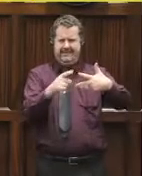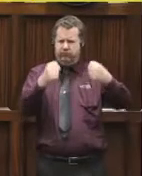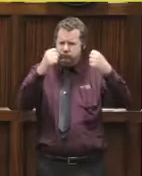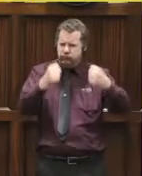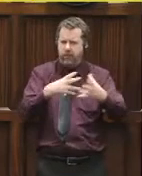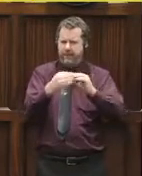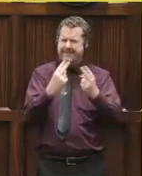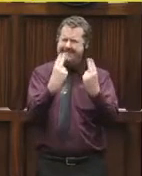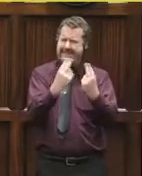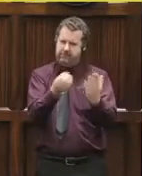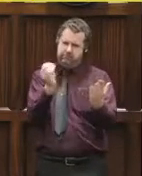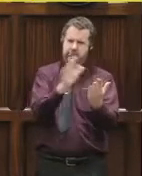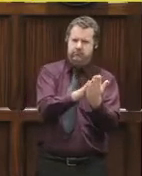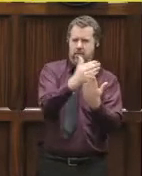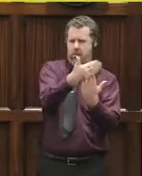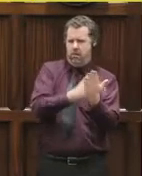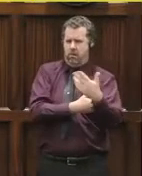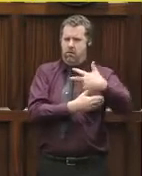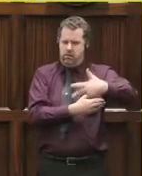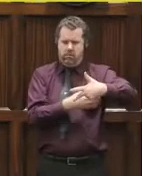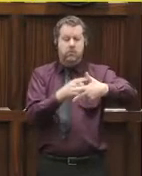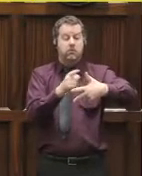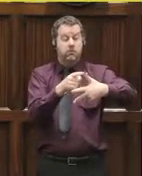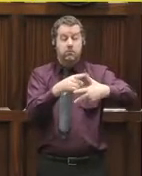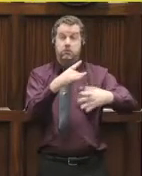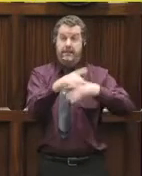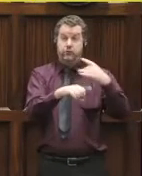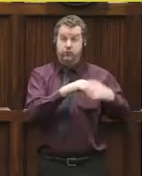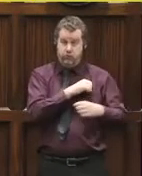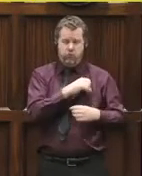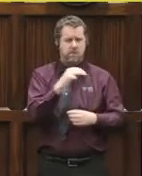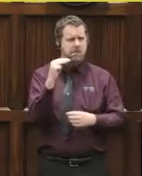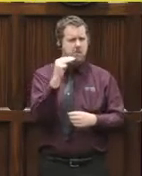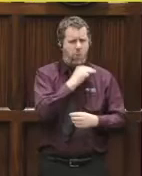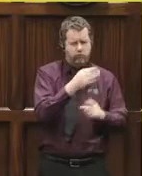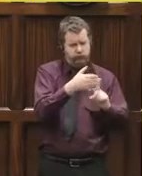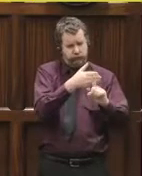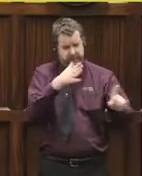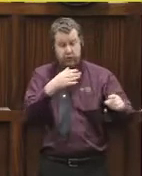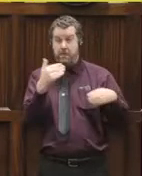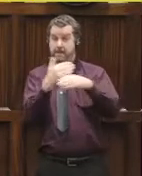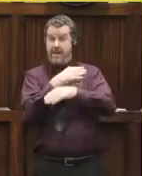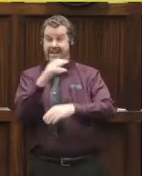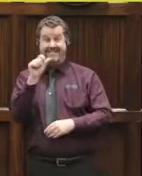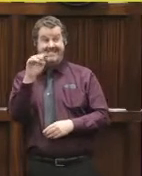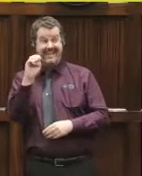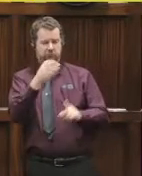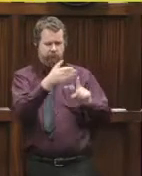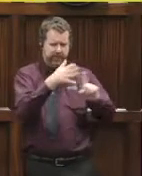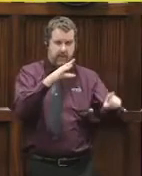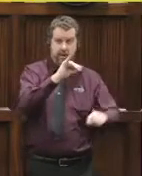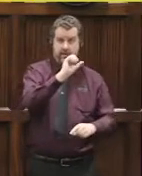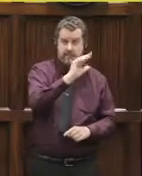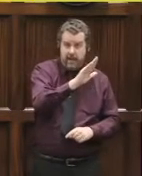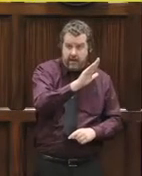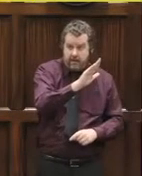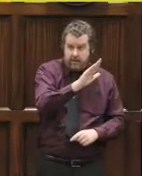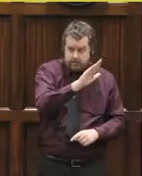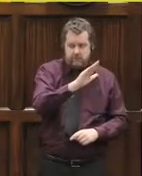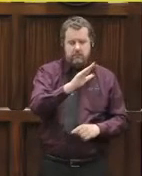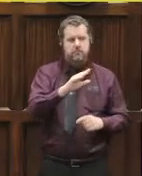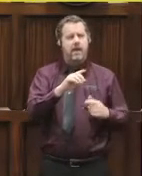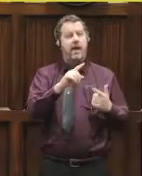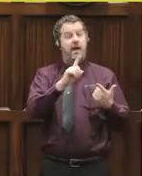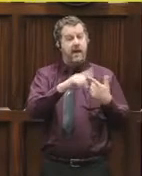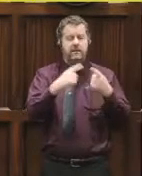in legislation, to ensure that the important recognition by the state of ISL and the statement that